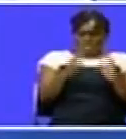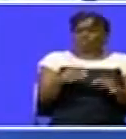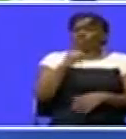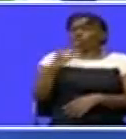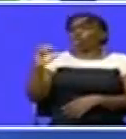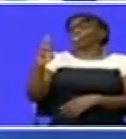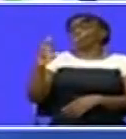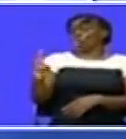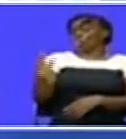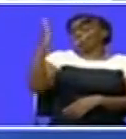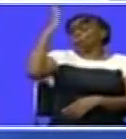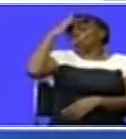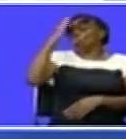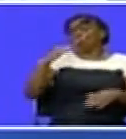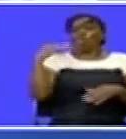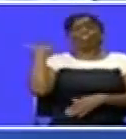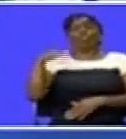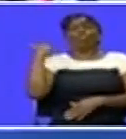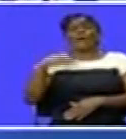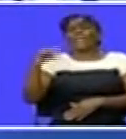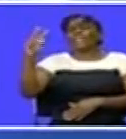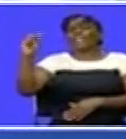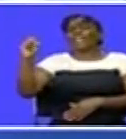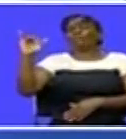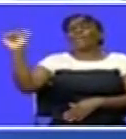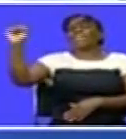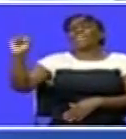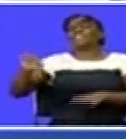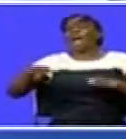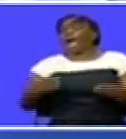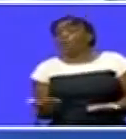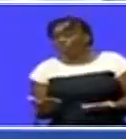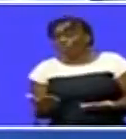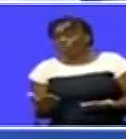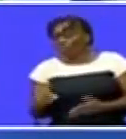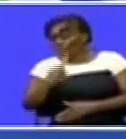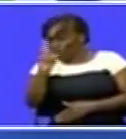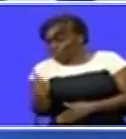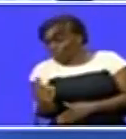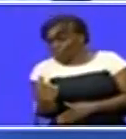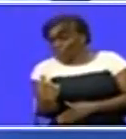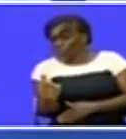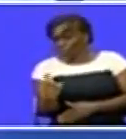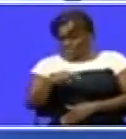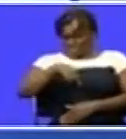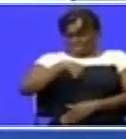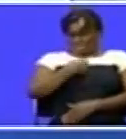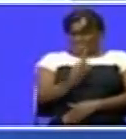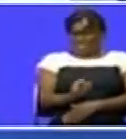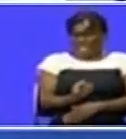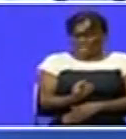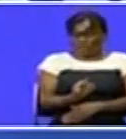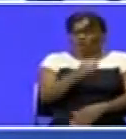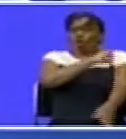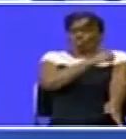nani angejua ile wizi ulifanyika kwa NYS? Kwa hivyo mjue, sisi hatuko kwa